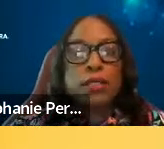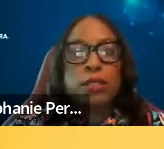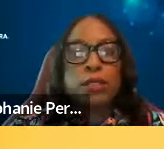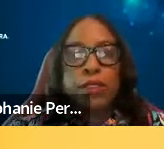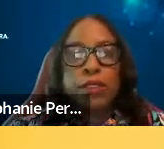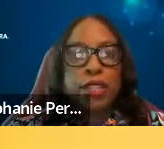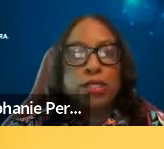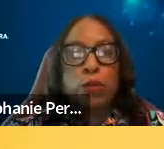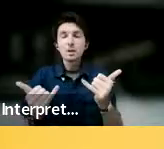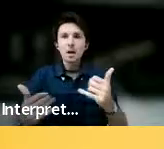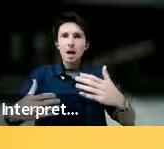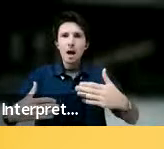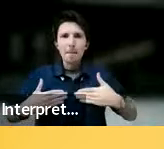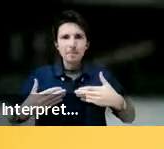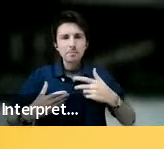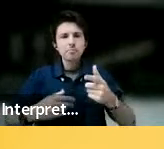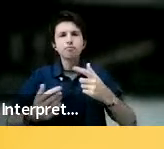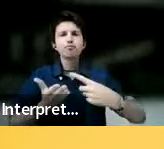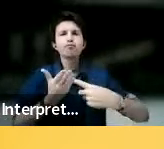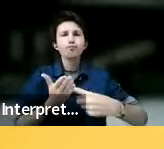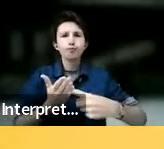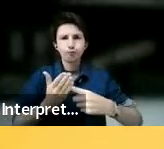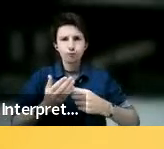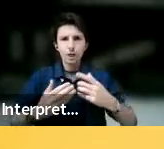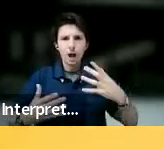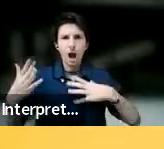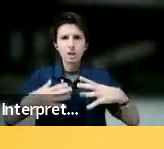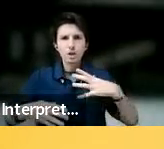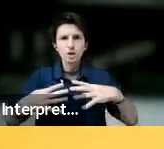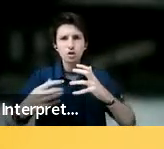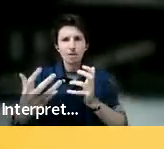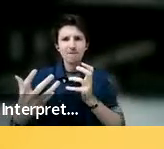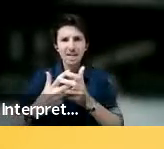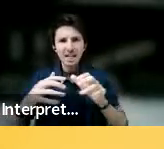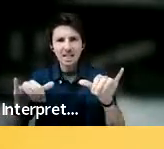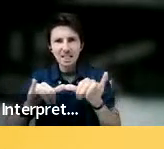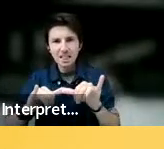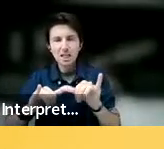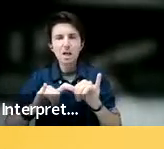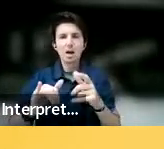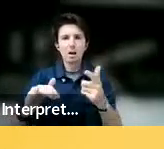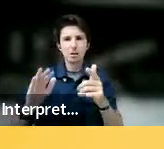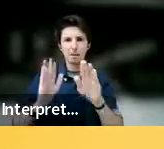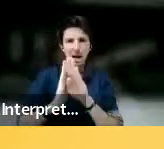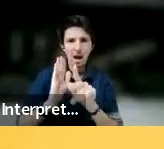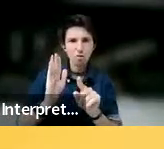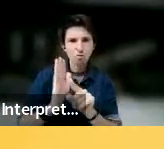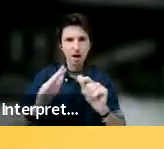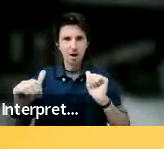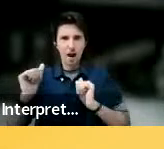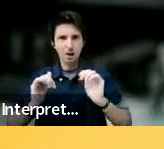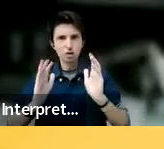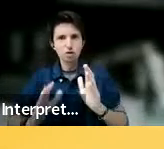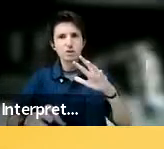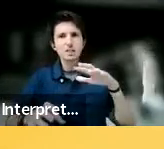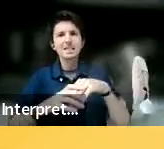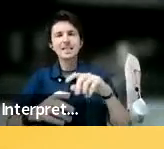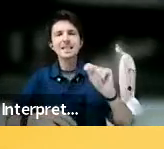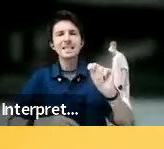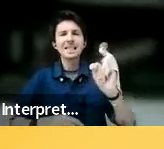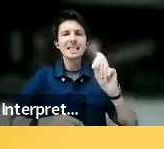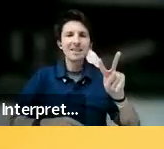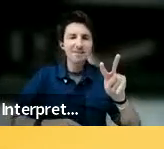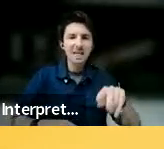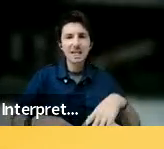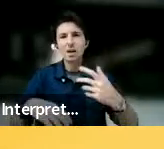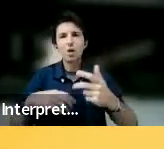all costume fittings and wardrobe allowances for background actors who are employed on TV theatrical